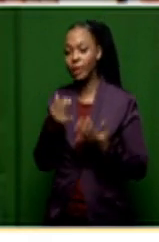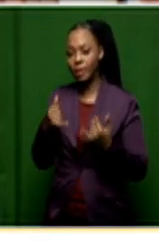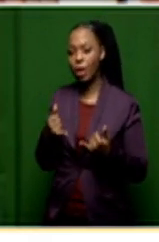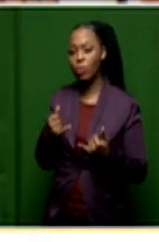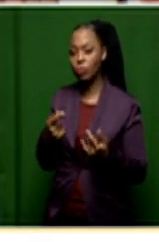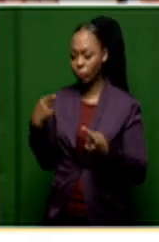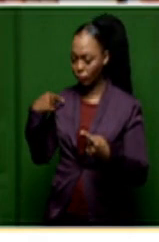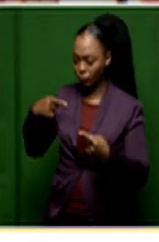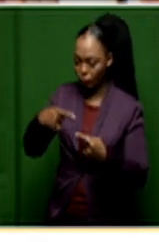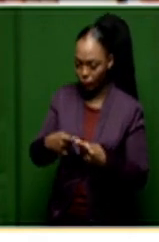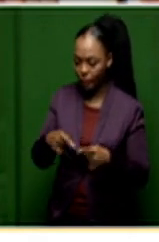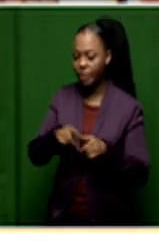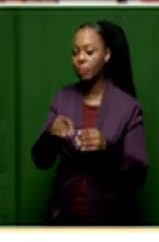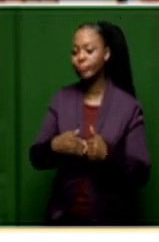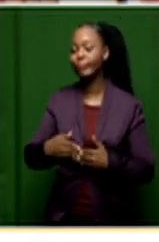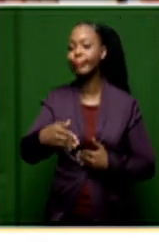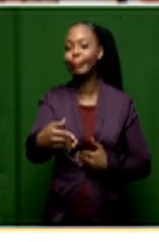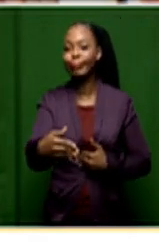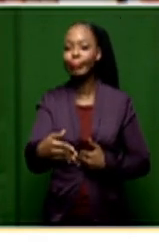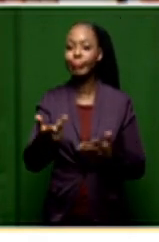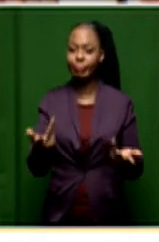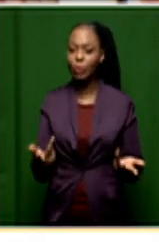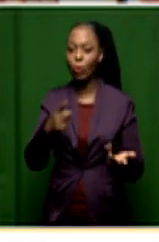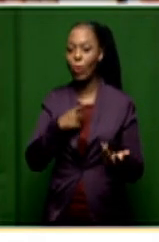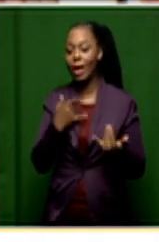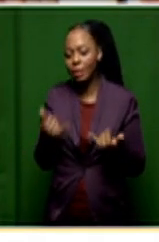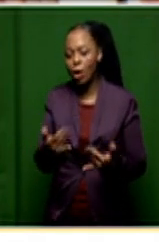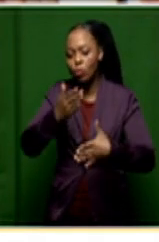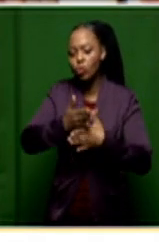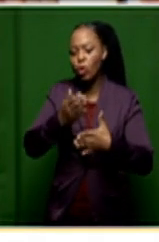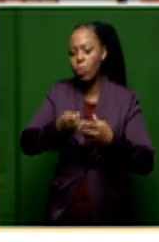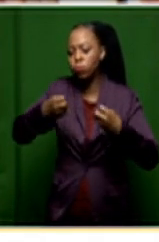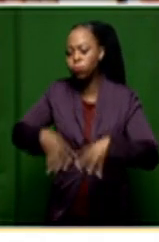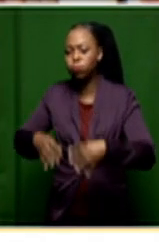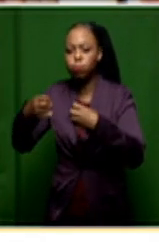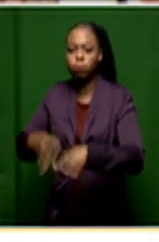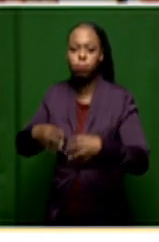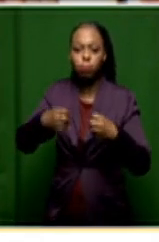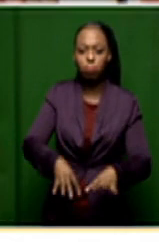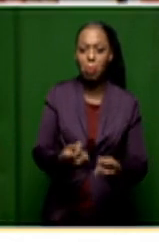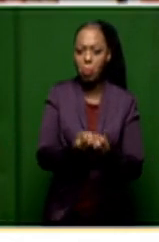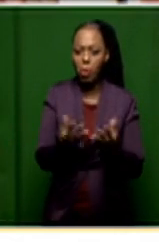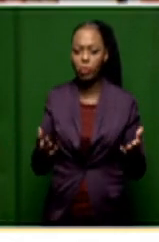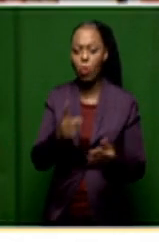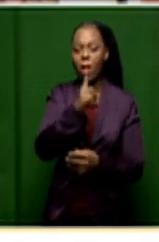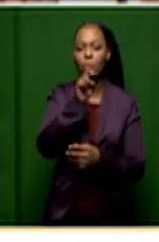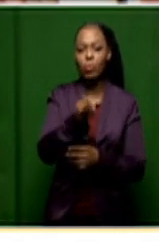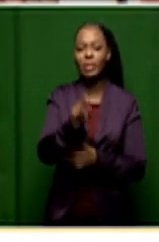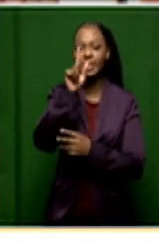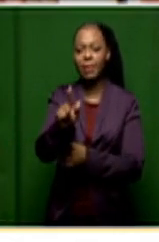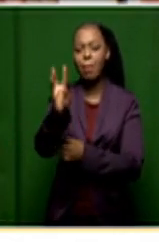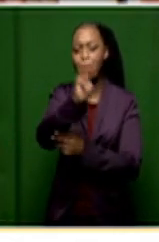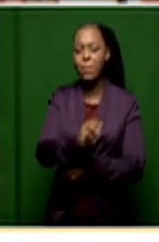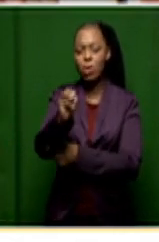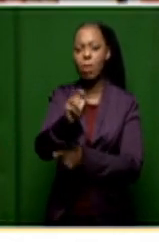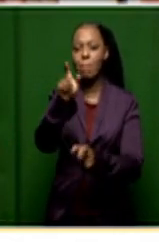to get to, we look at the net loss of job opportunities, roughly estimated at 1.7 million people,